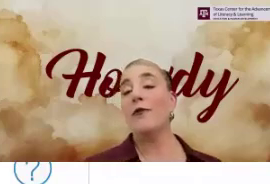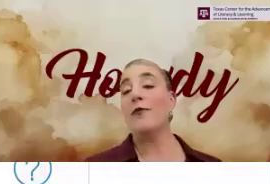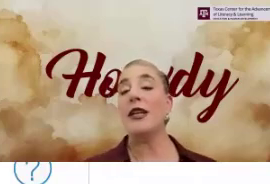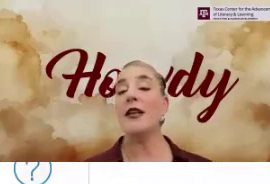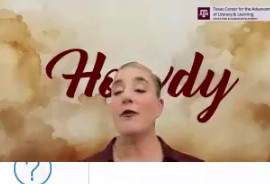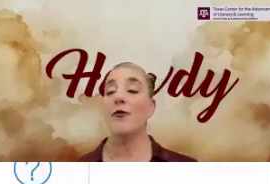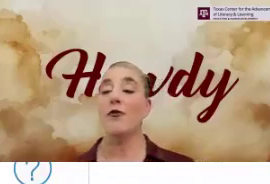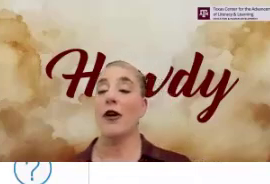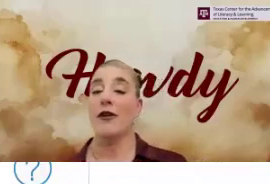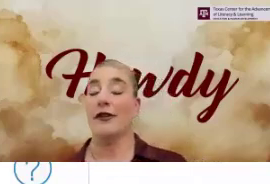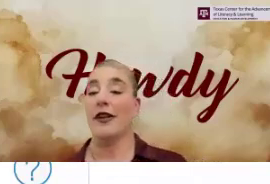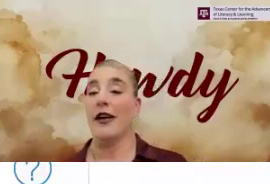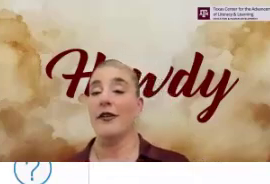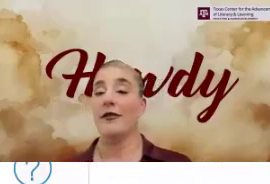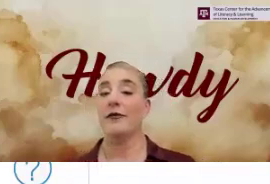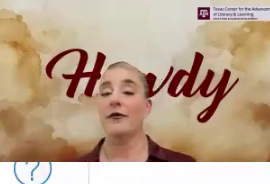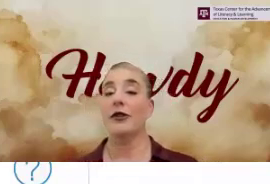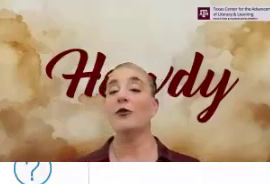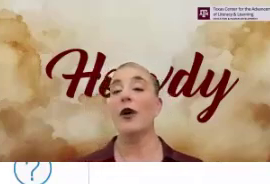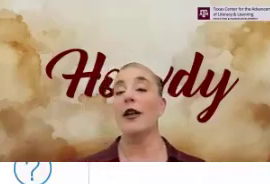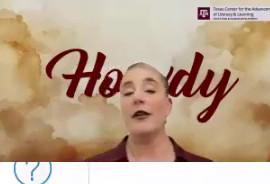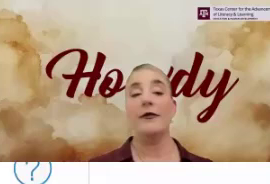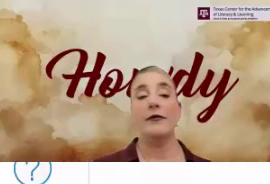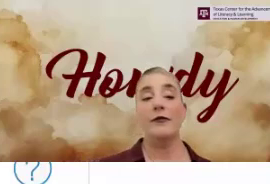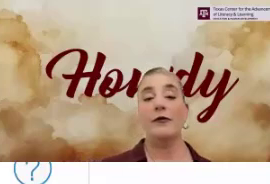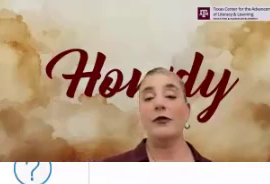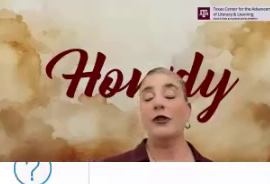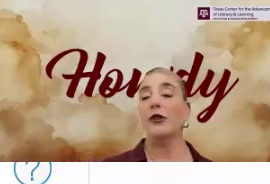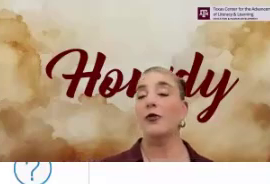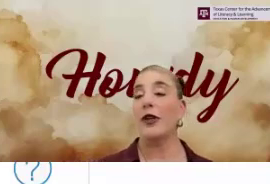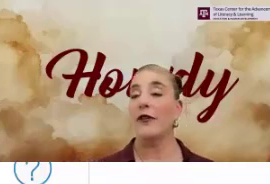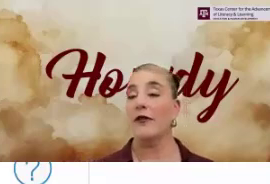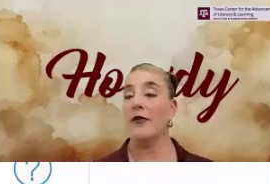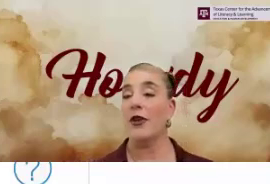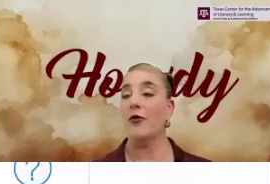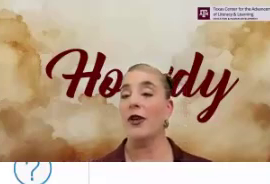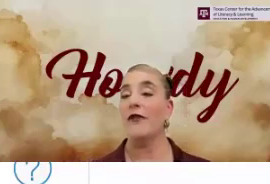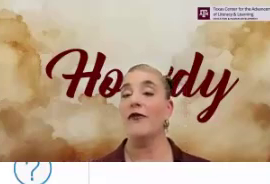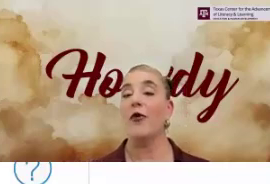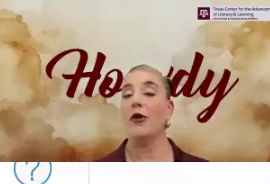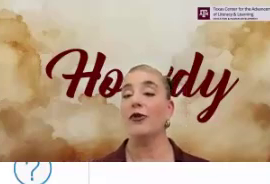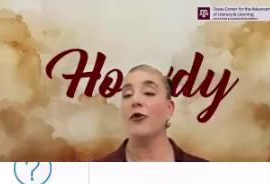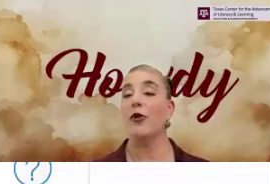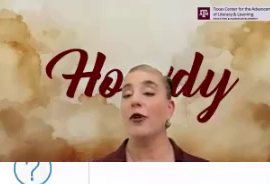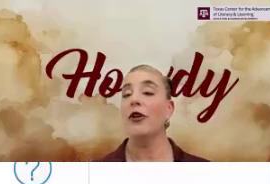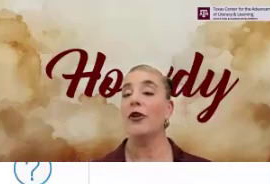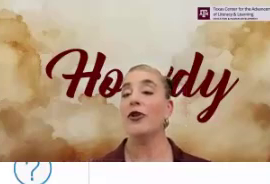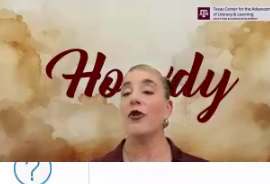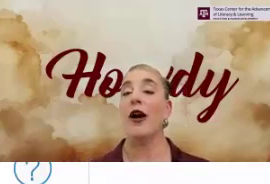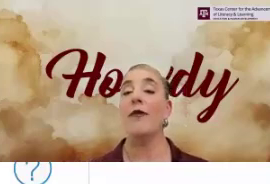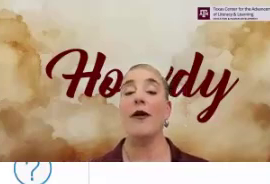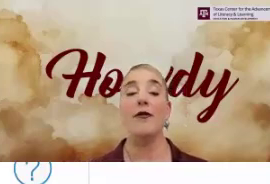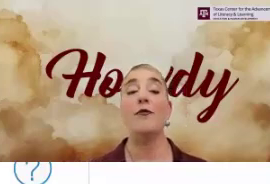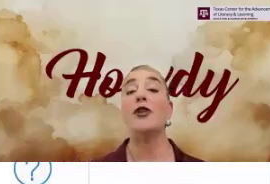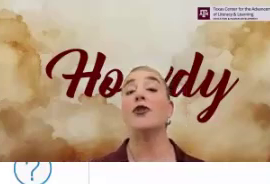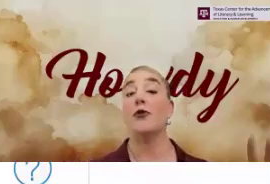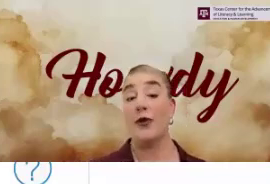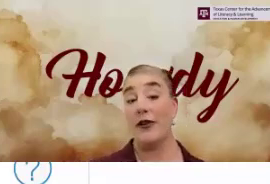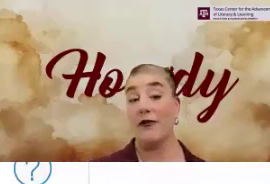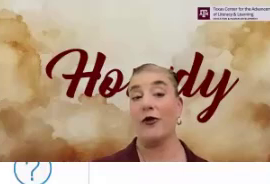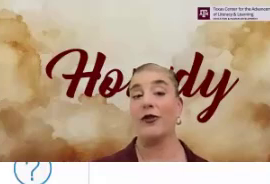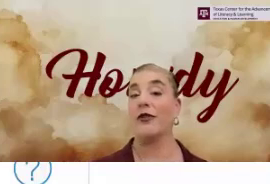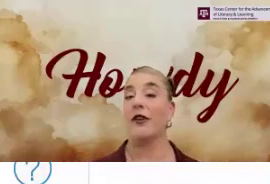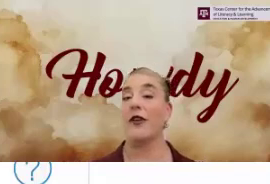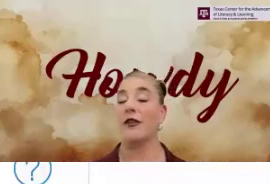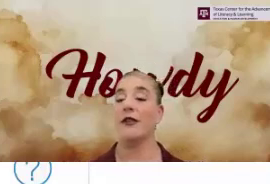don't want to repeat what you've said. You want to, you know, reinforce or describe how the